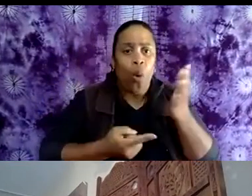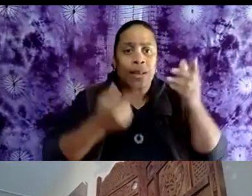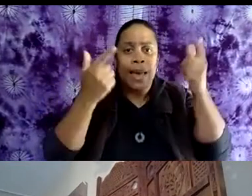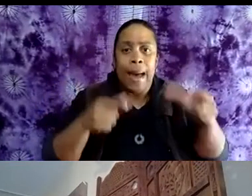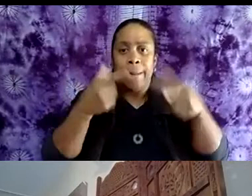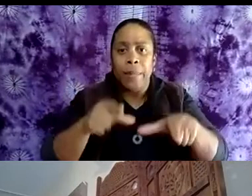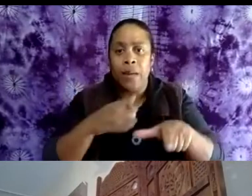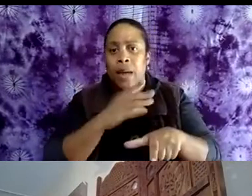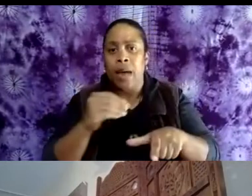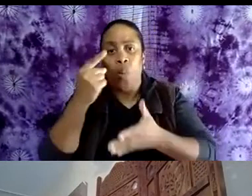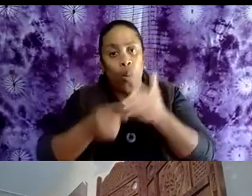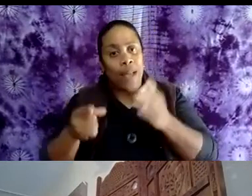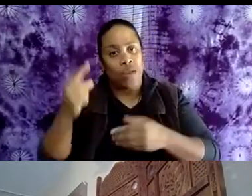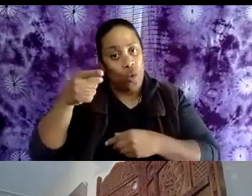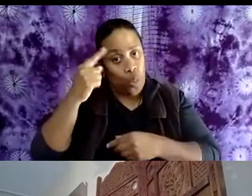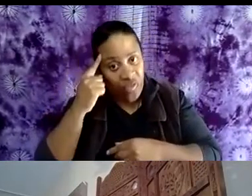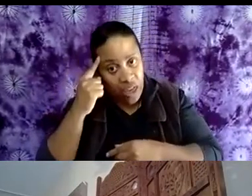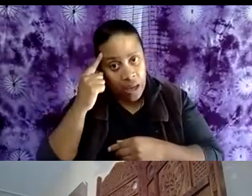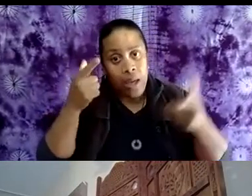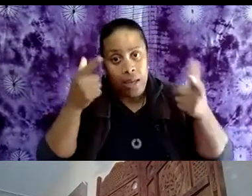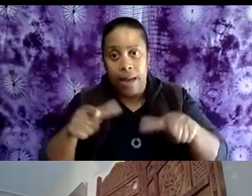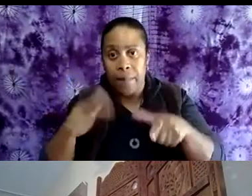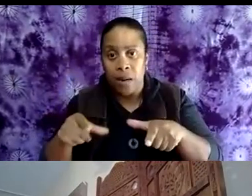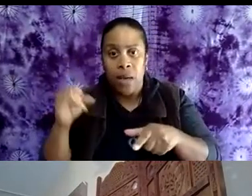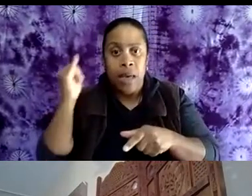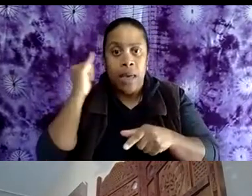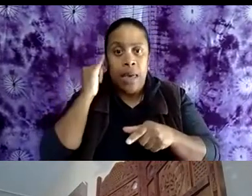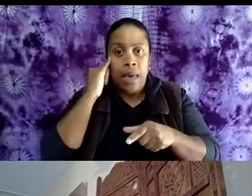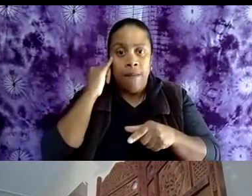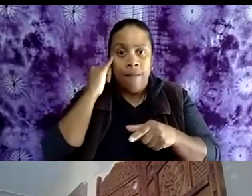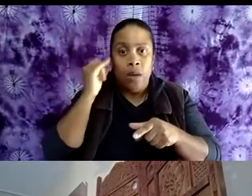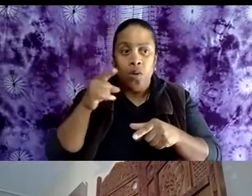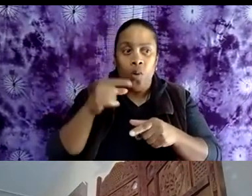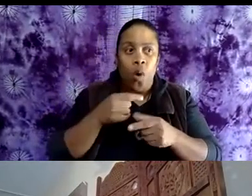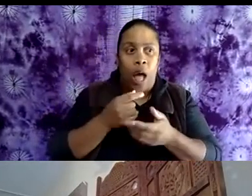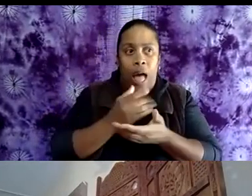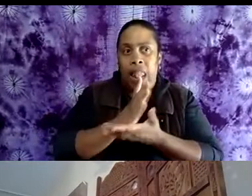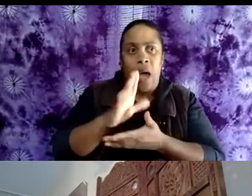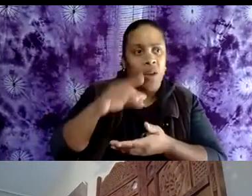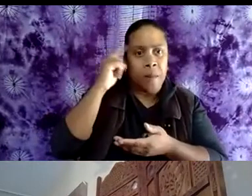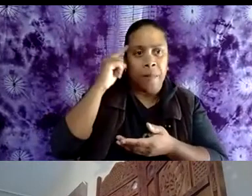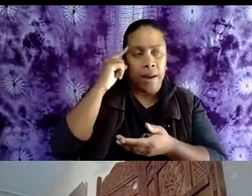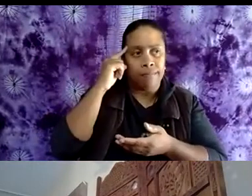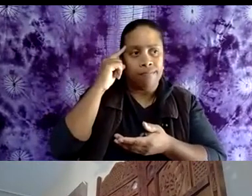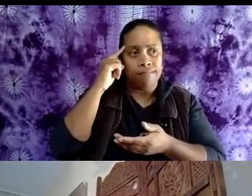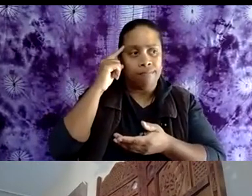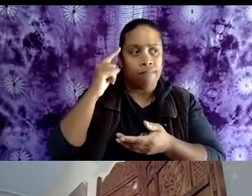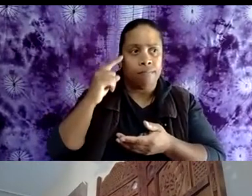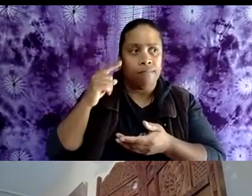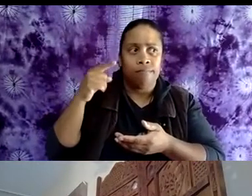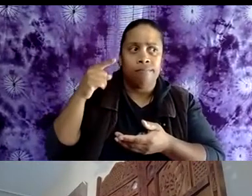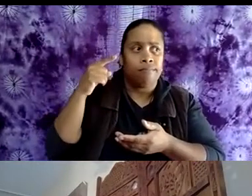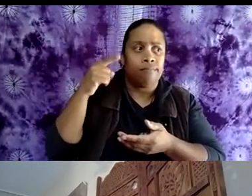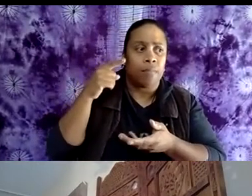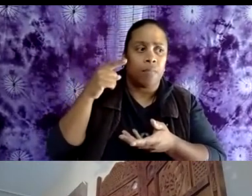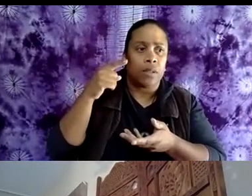think is happening. So if you can get your mind into a place where you see it happening, even if it isn't actually